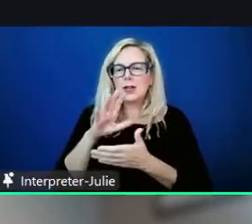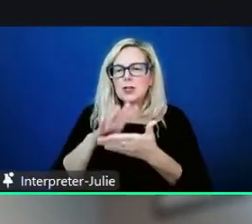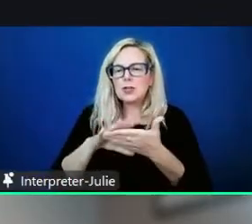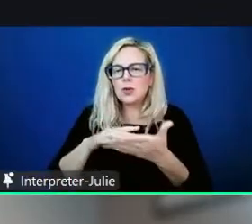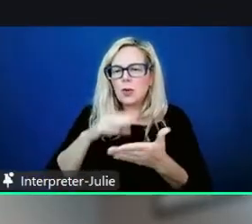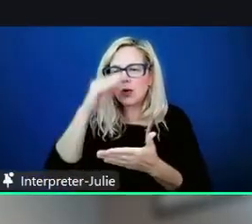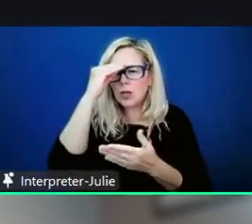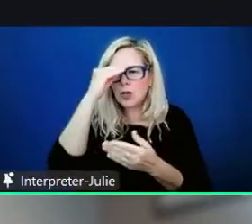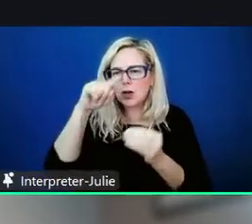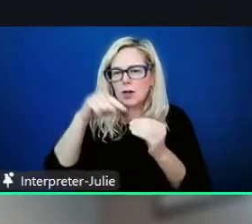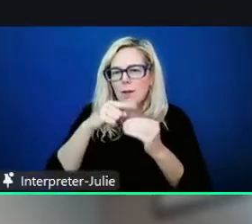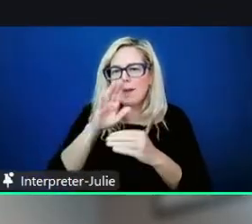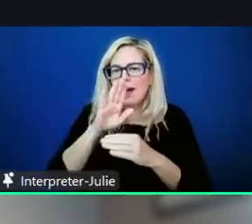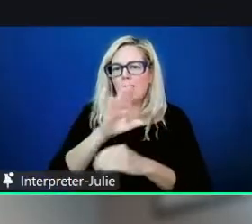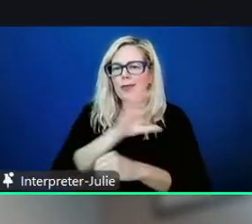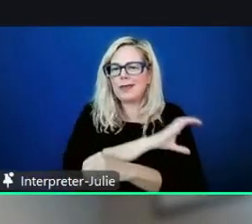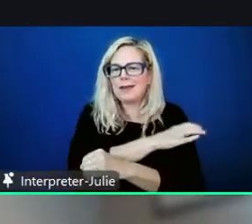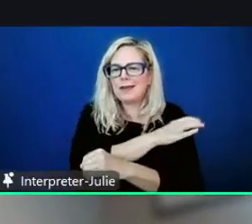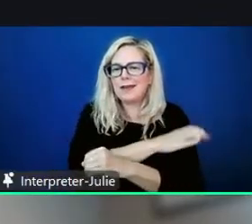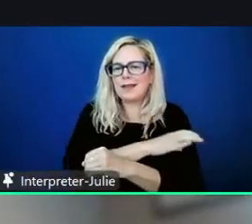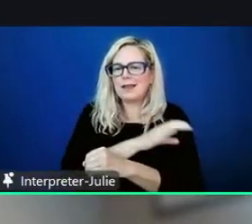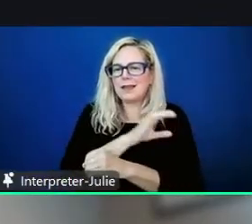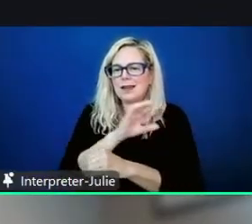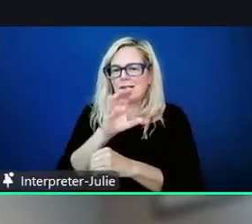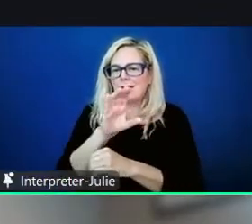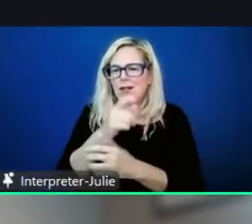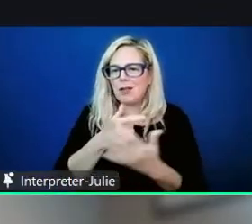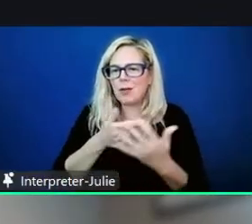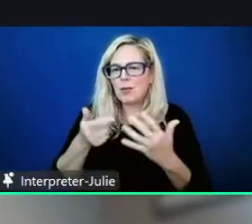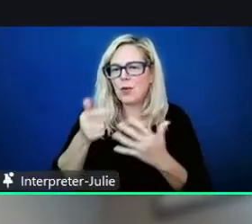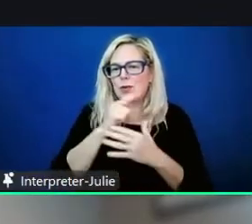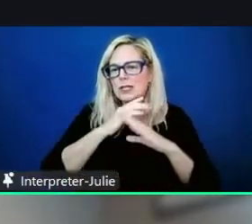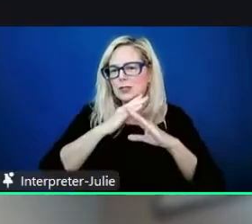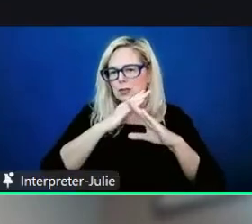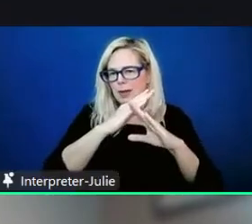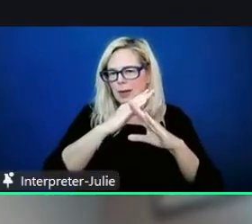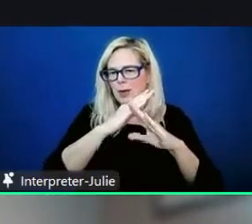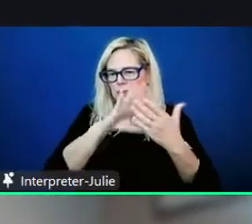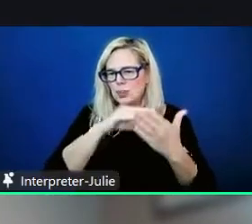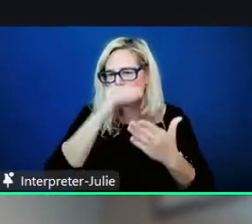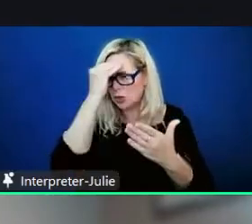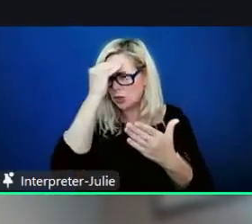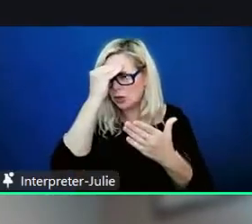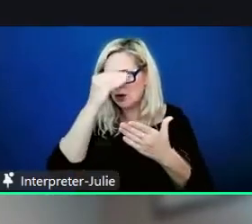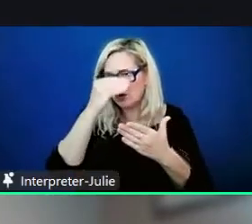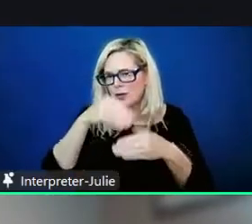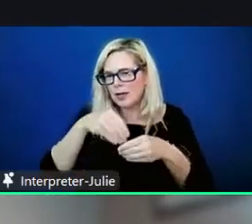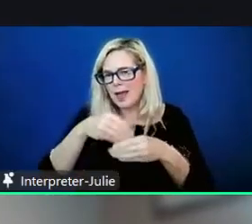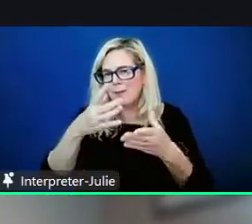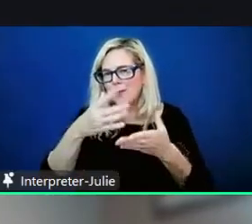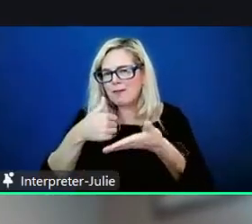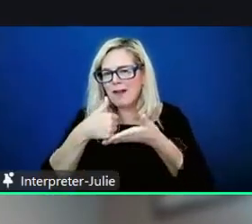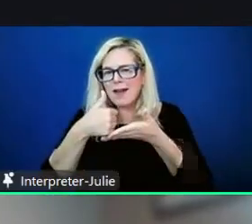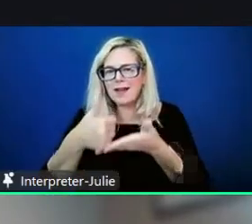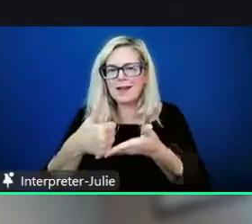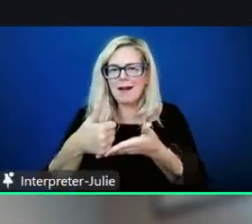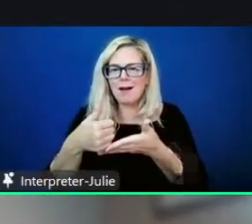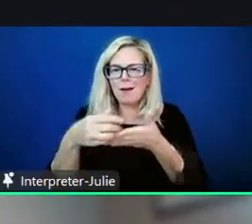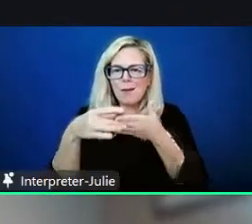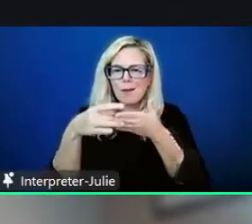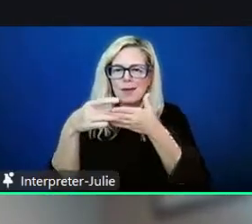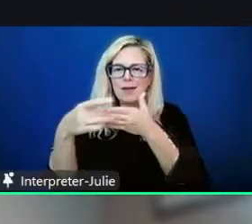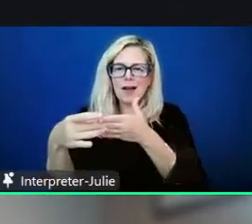groups. This is a great way for those groups to provide helpful guidance and advice to